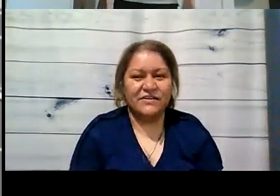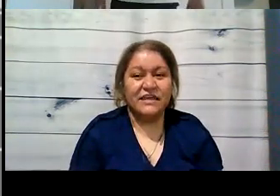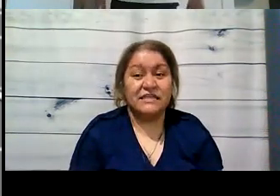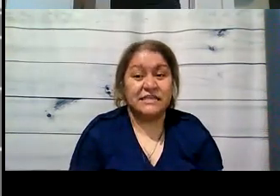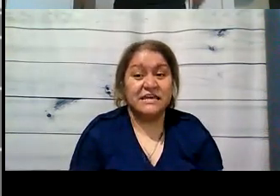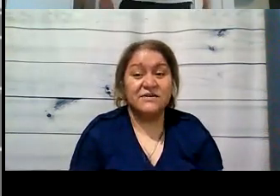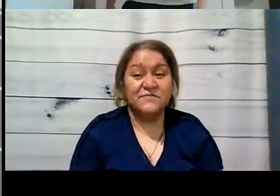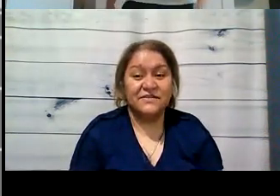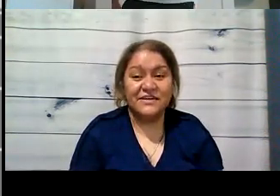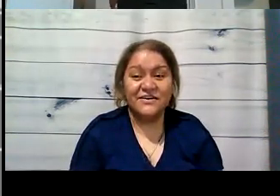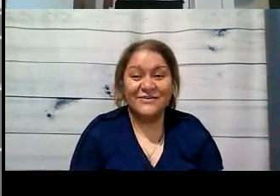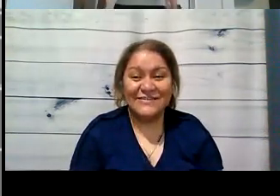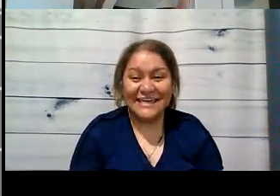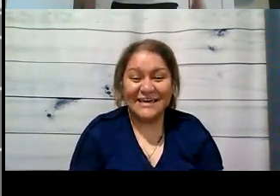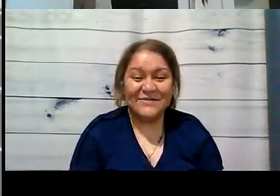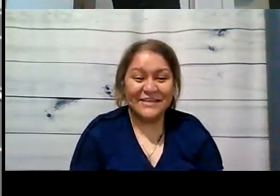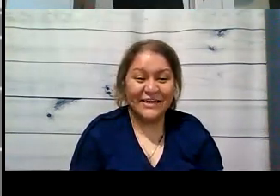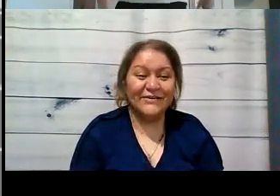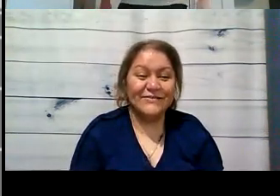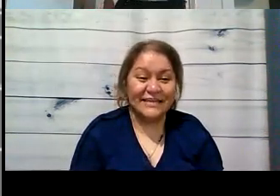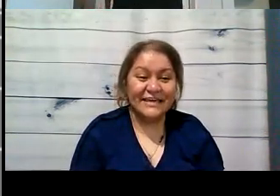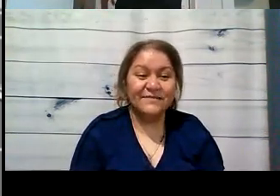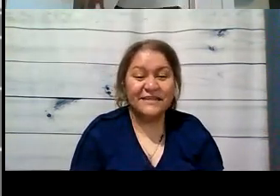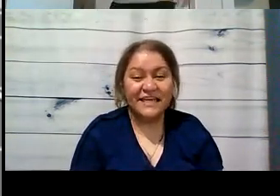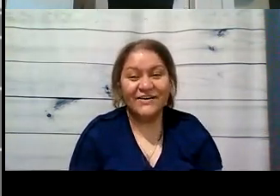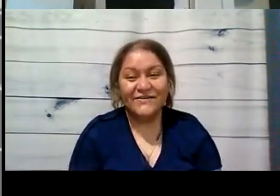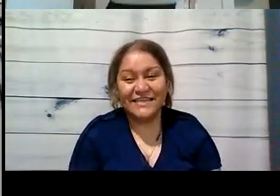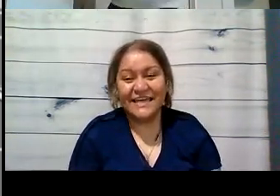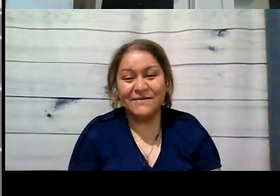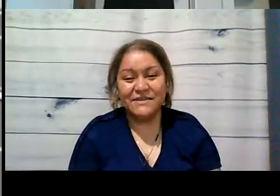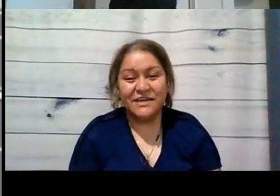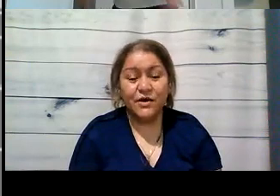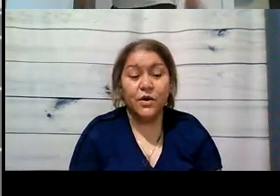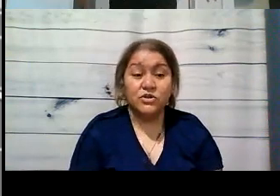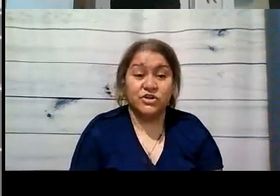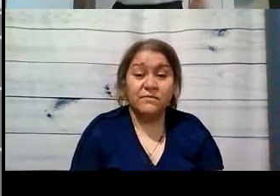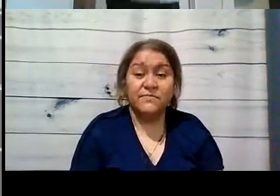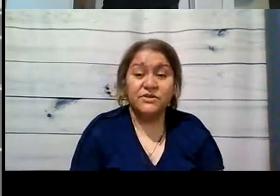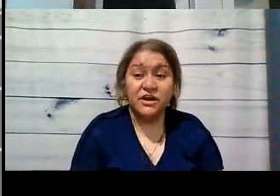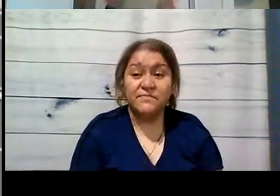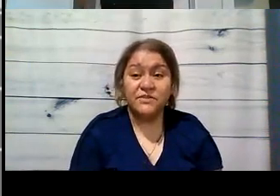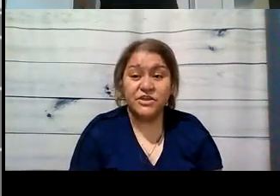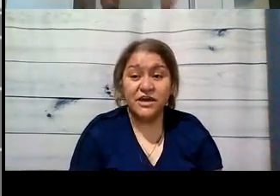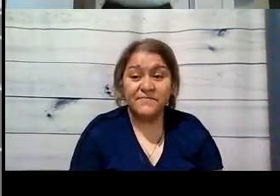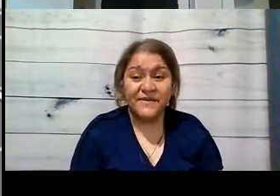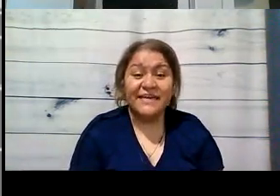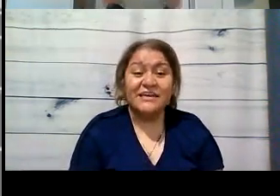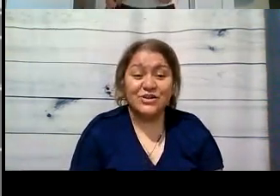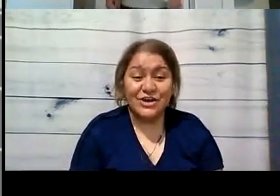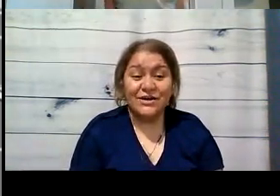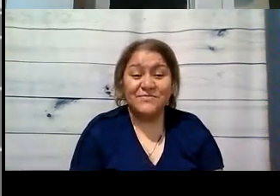Next verse. Tip. Tiptoe, tiptoe, tiptoe, tiptoe. Jump, jump,